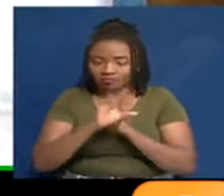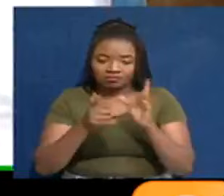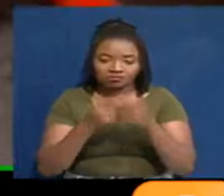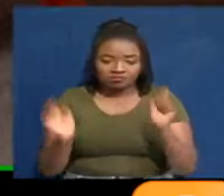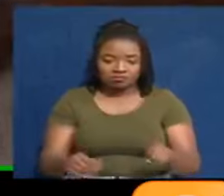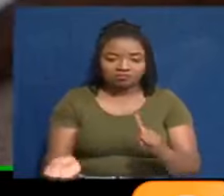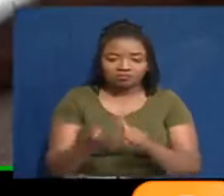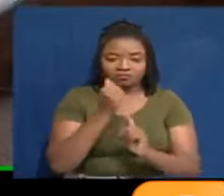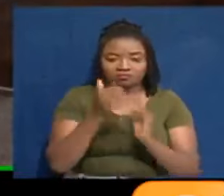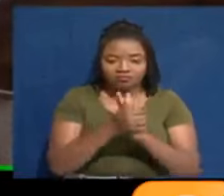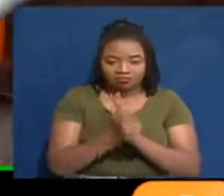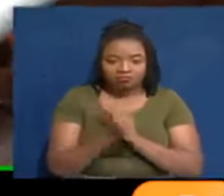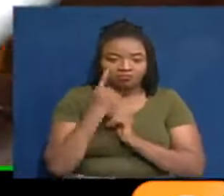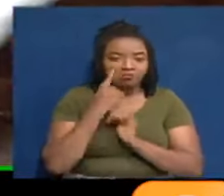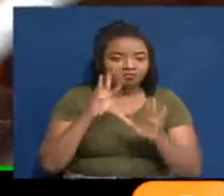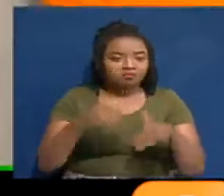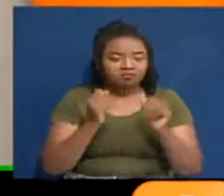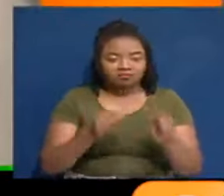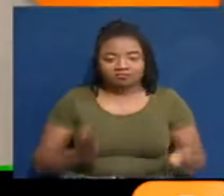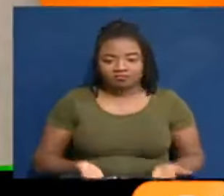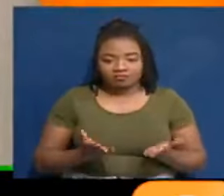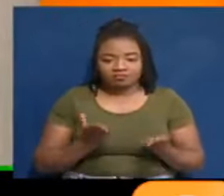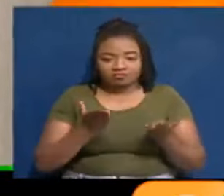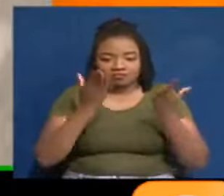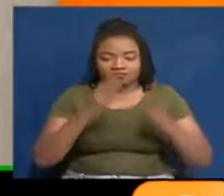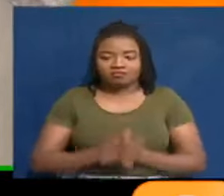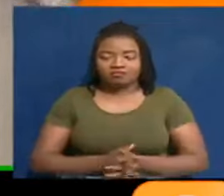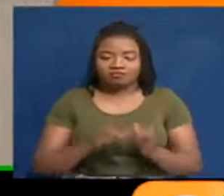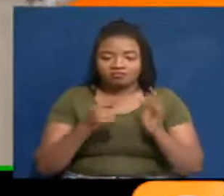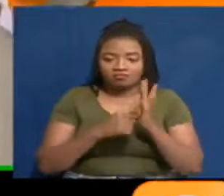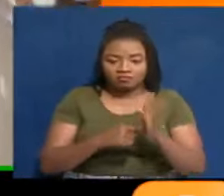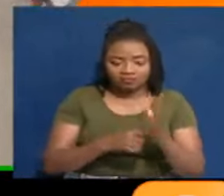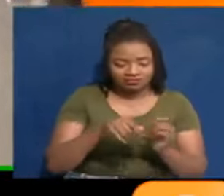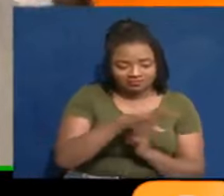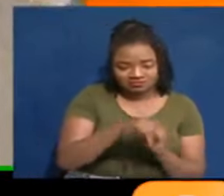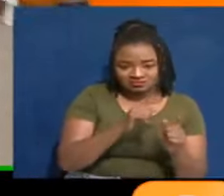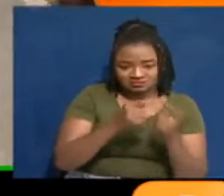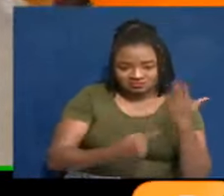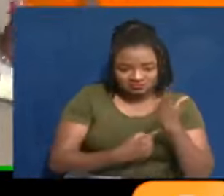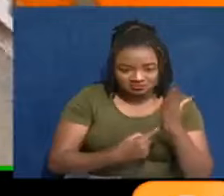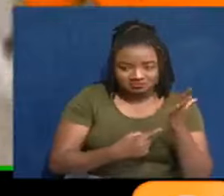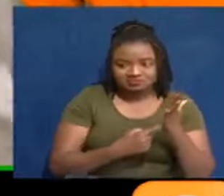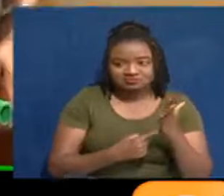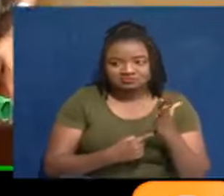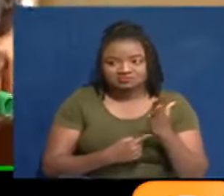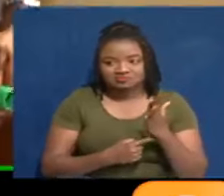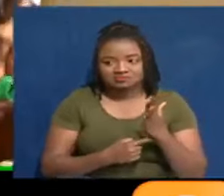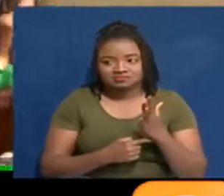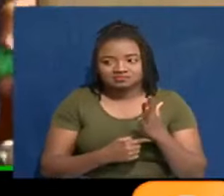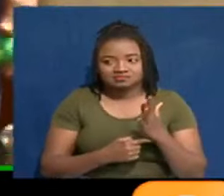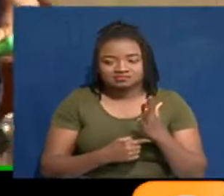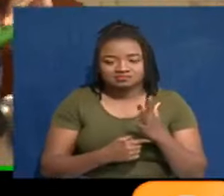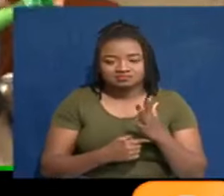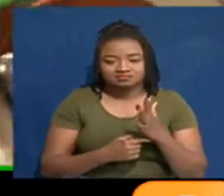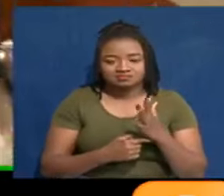how better to do things, you know, especially as we go into the arena of technology and doing things. It is funny. You